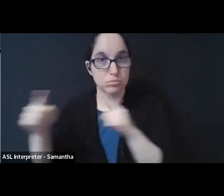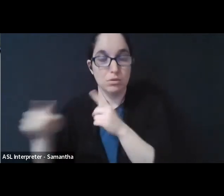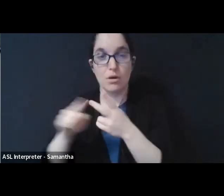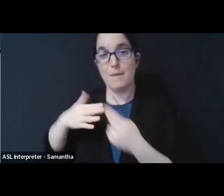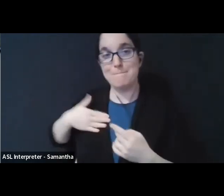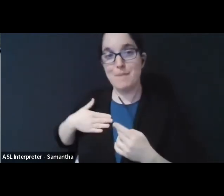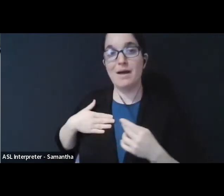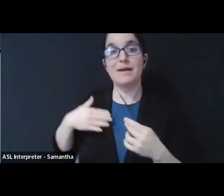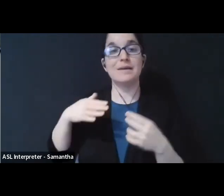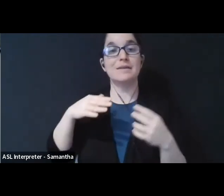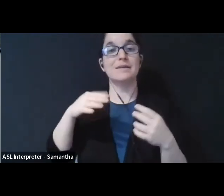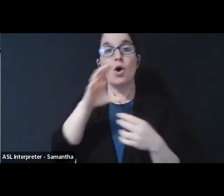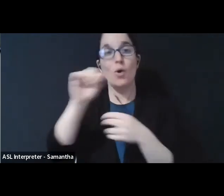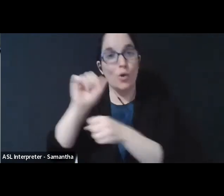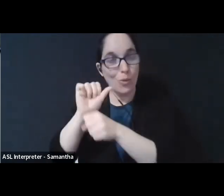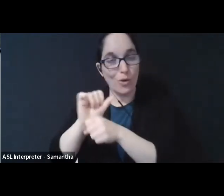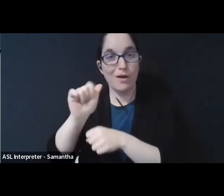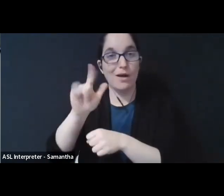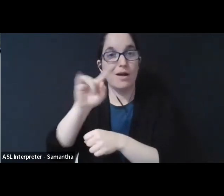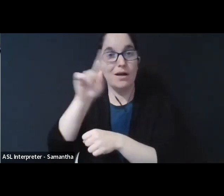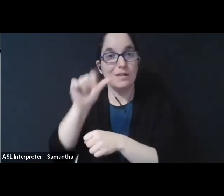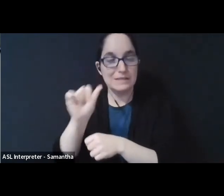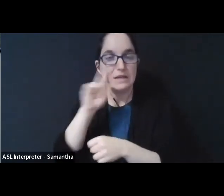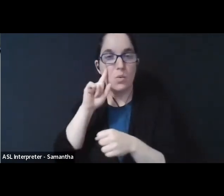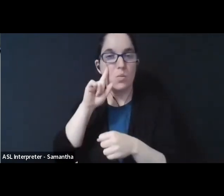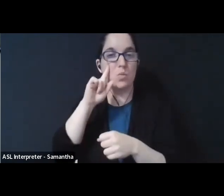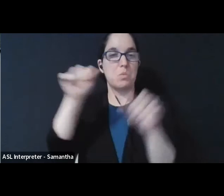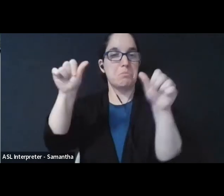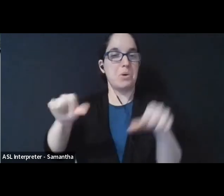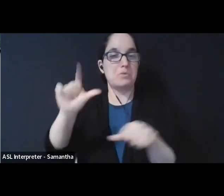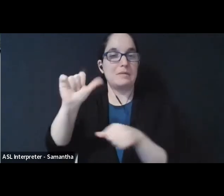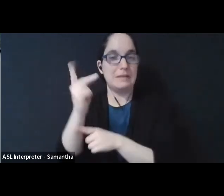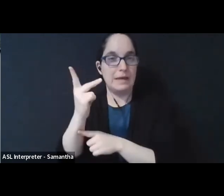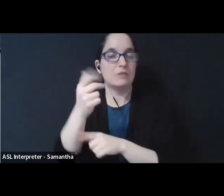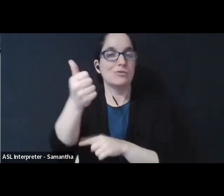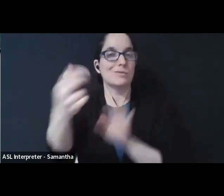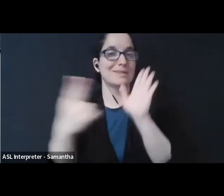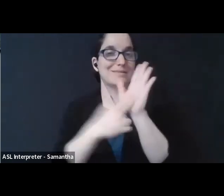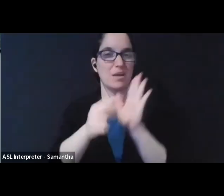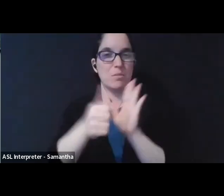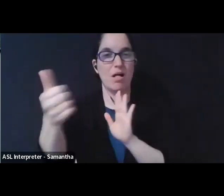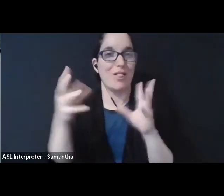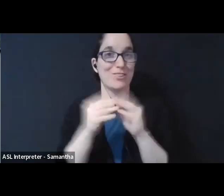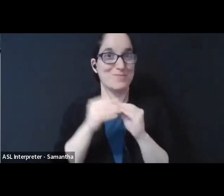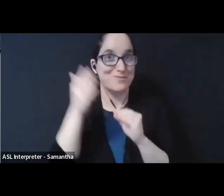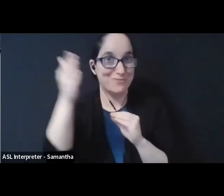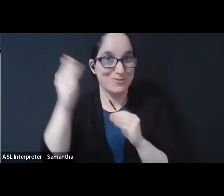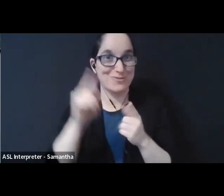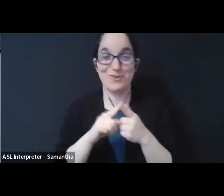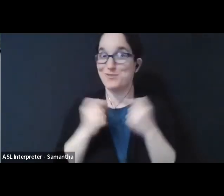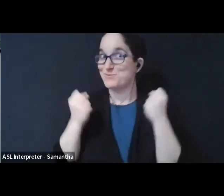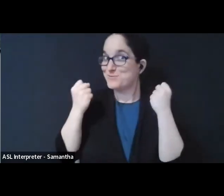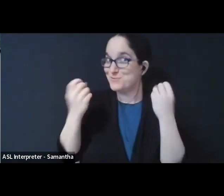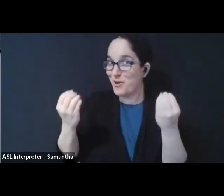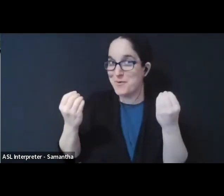will drop the links to all the other sessions so you can register for those as well. So without further ado, I will